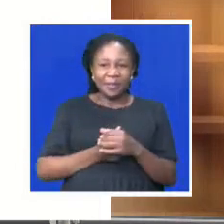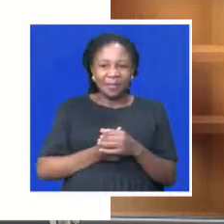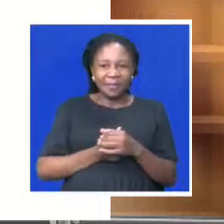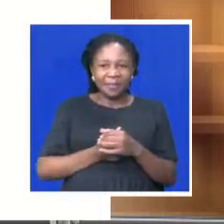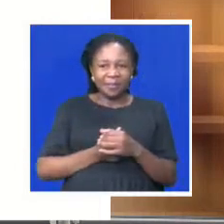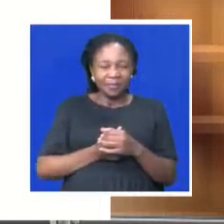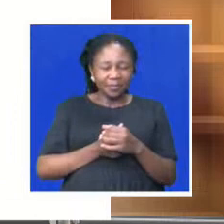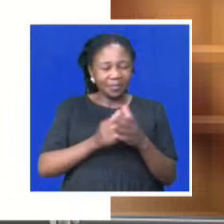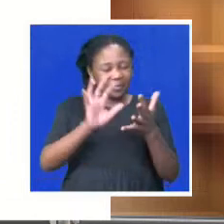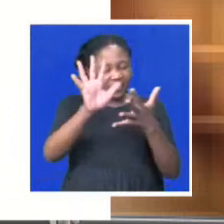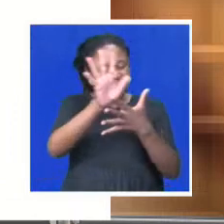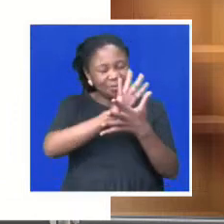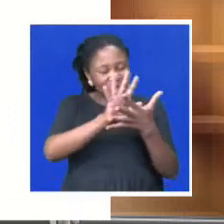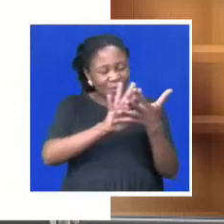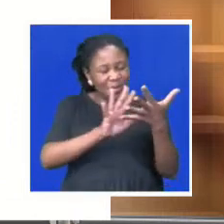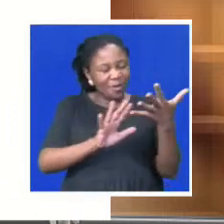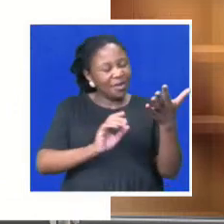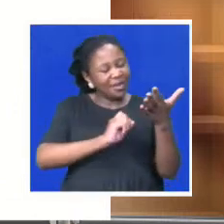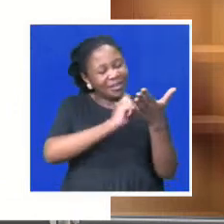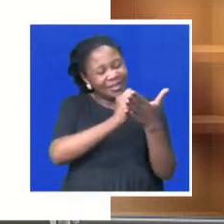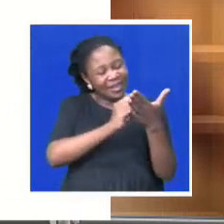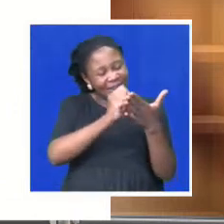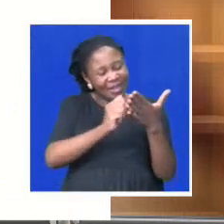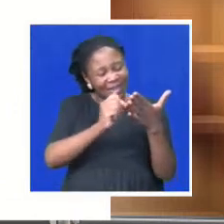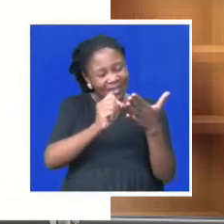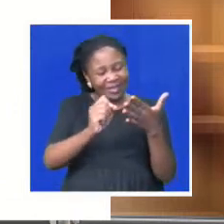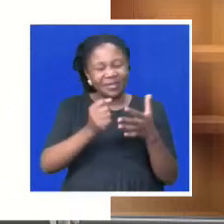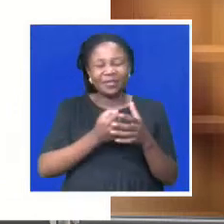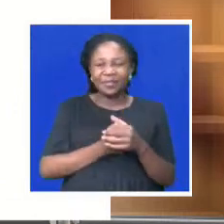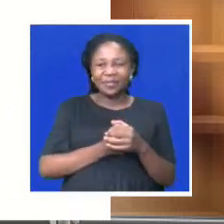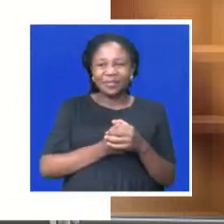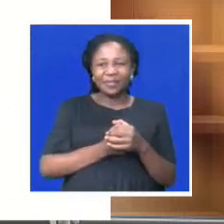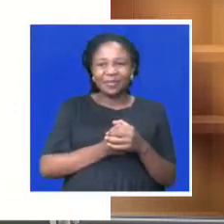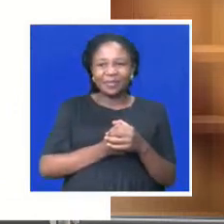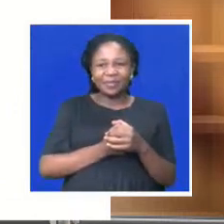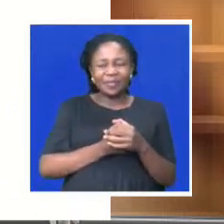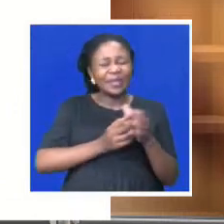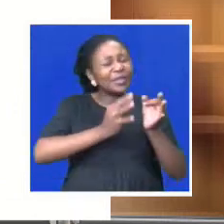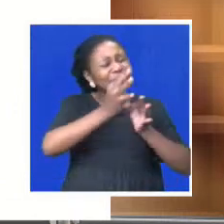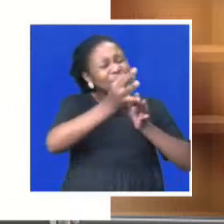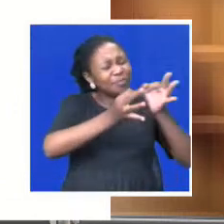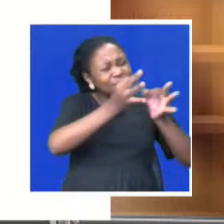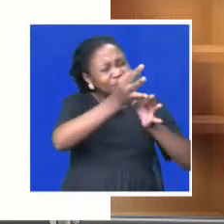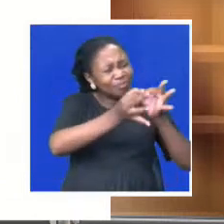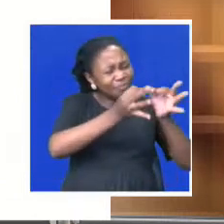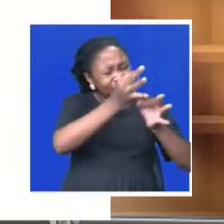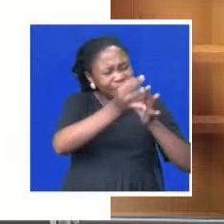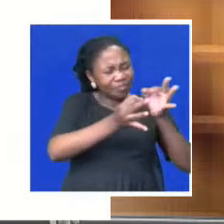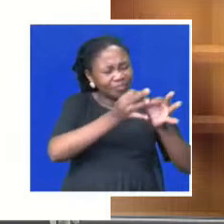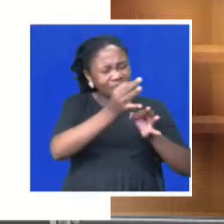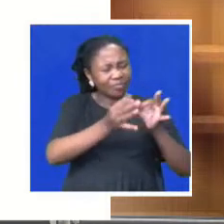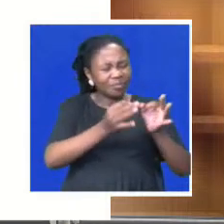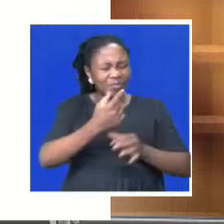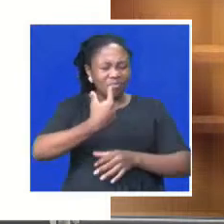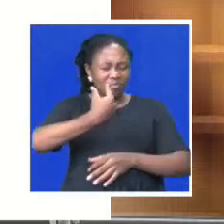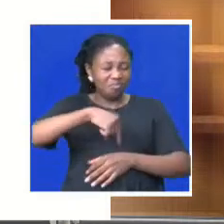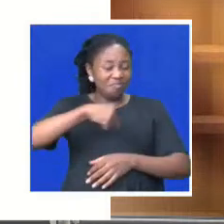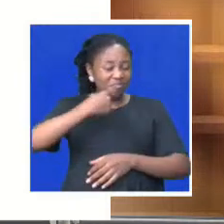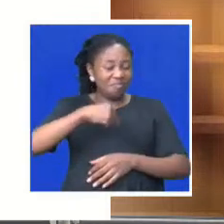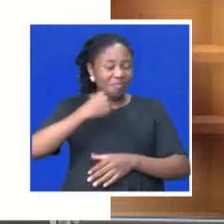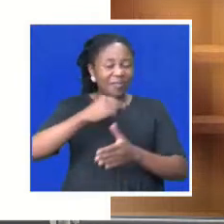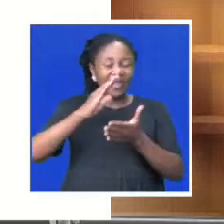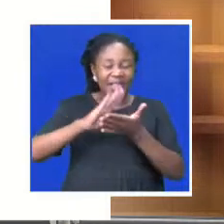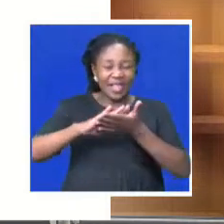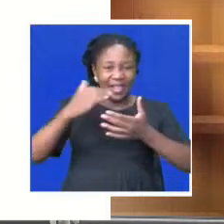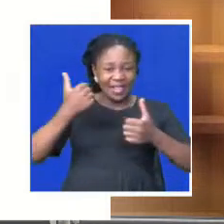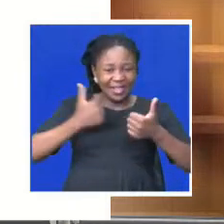written story. It describes characters and the events that happen to